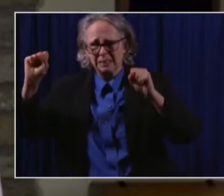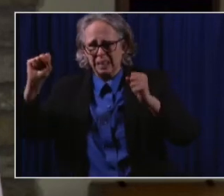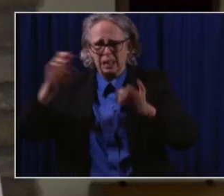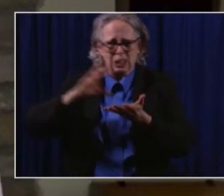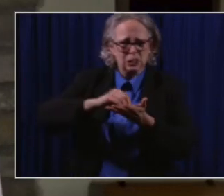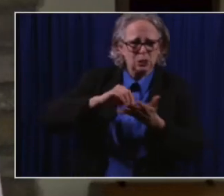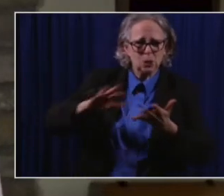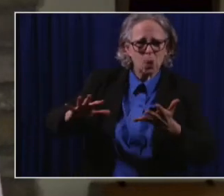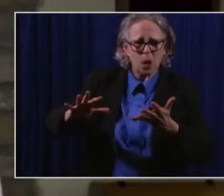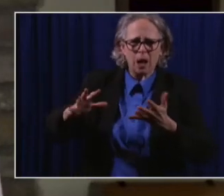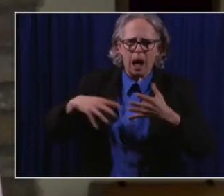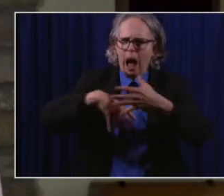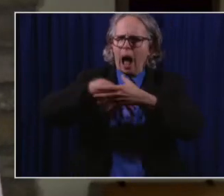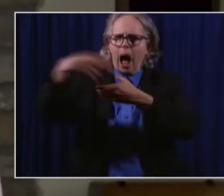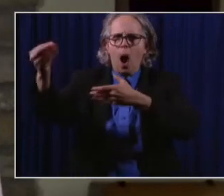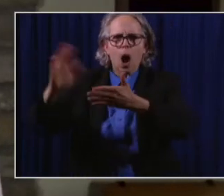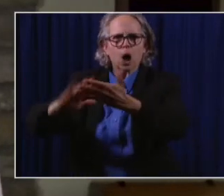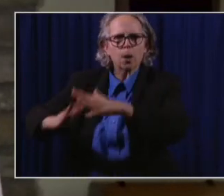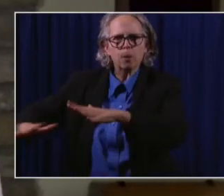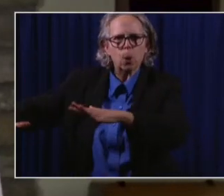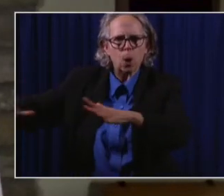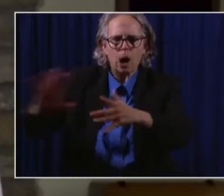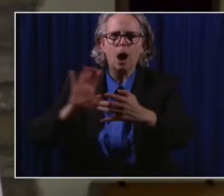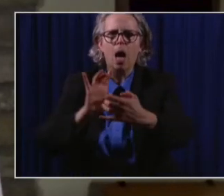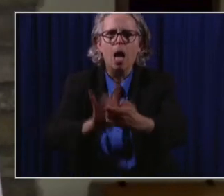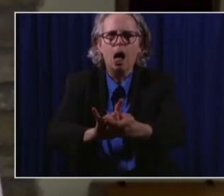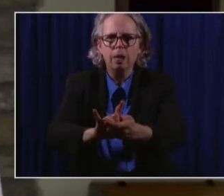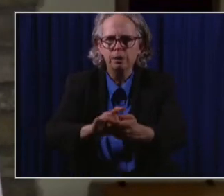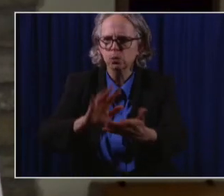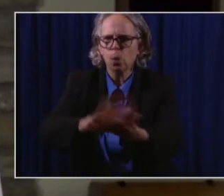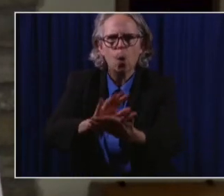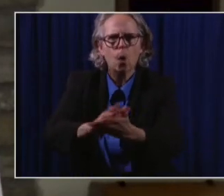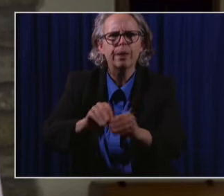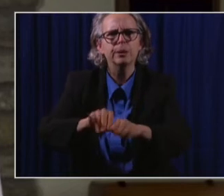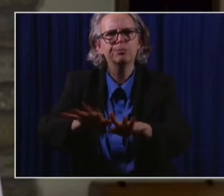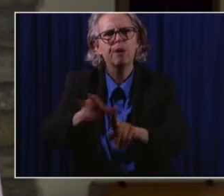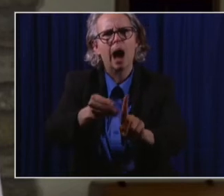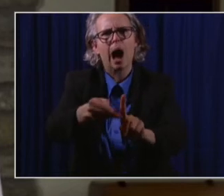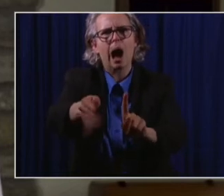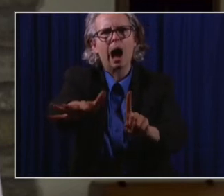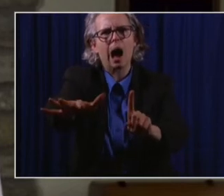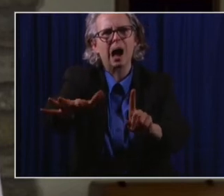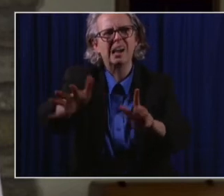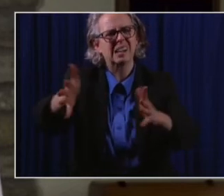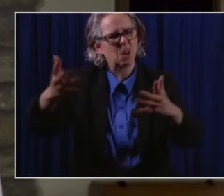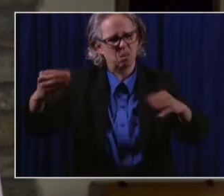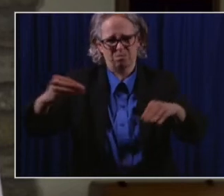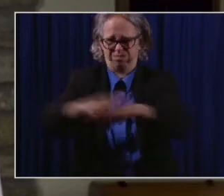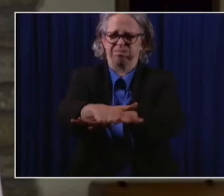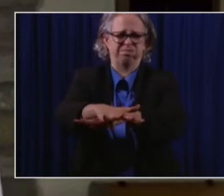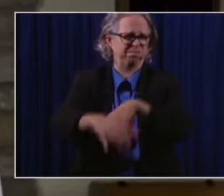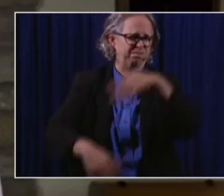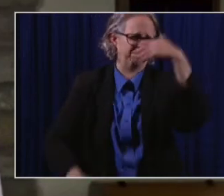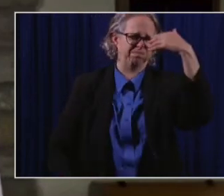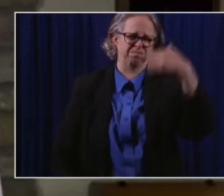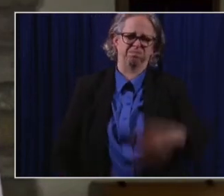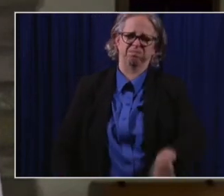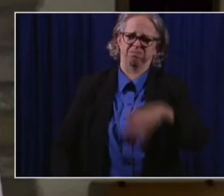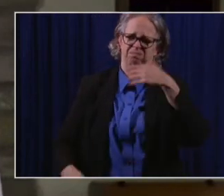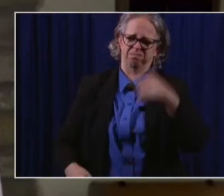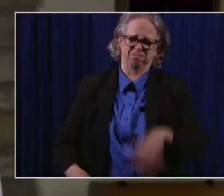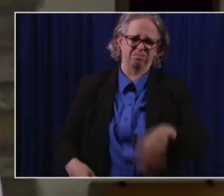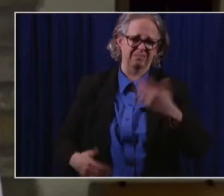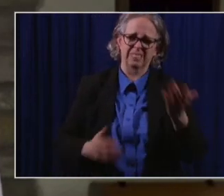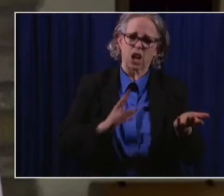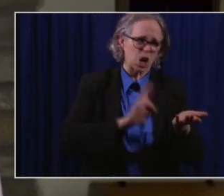hard they're working to keep their kids safe, if it's out in the community, it's going to get in the school. Same way with nursing homes. You know, it